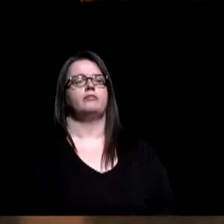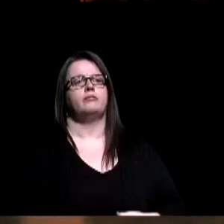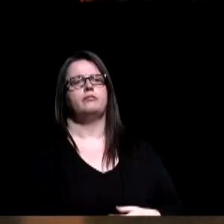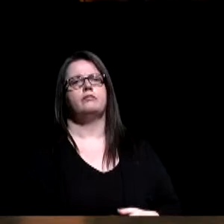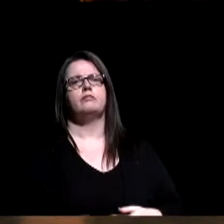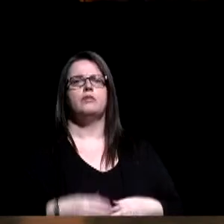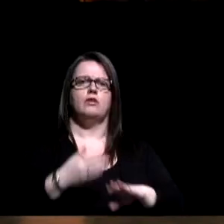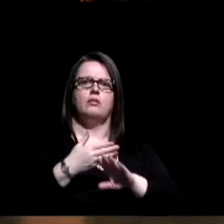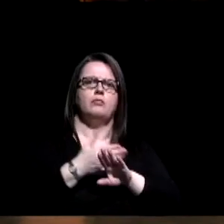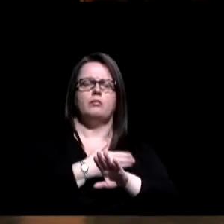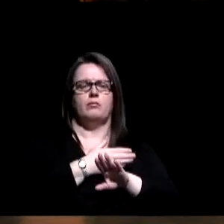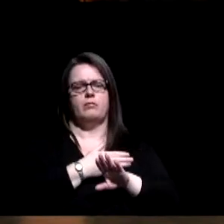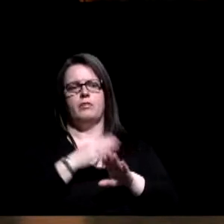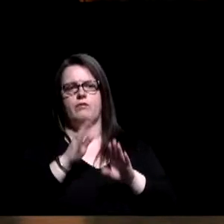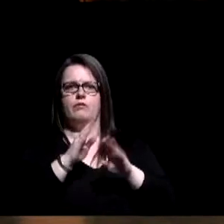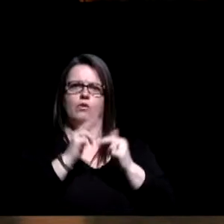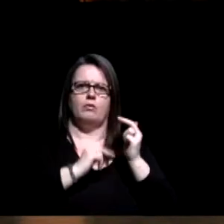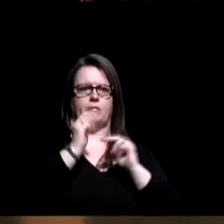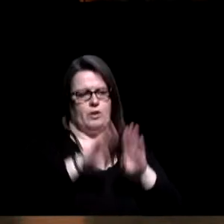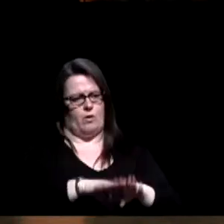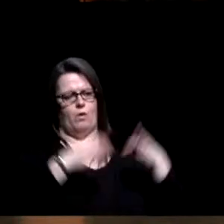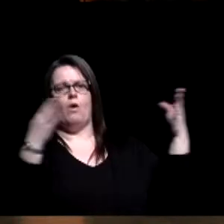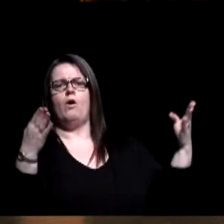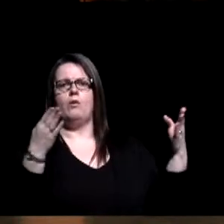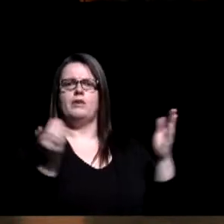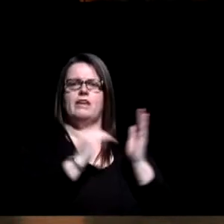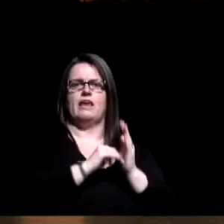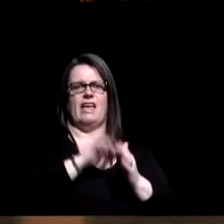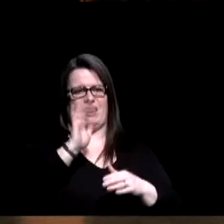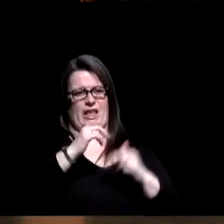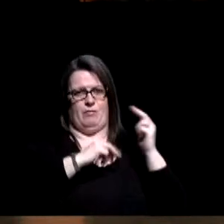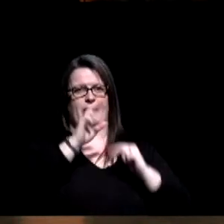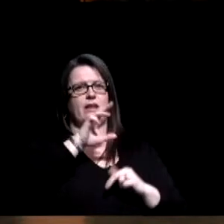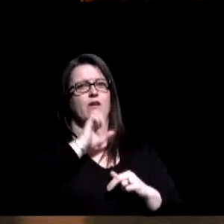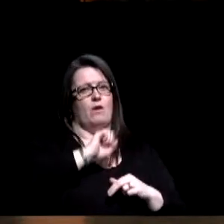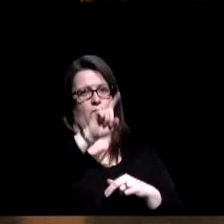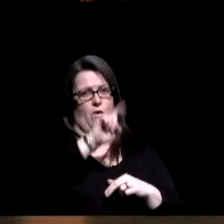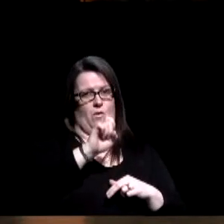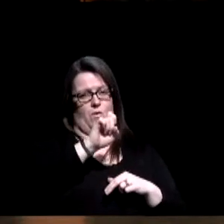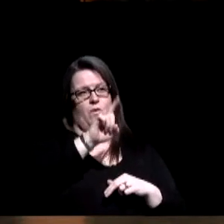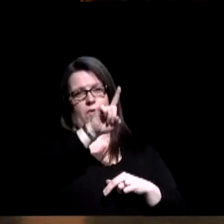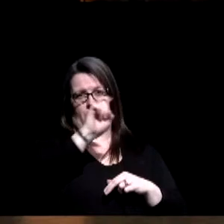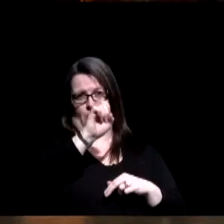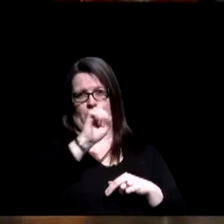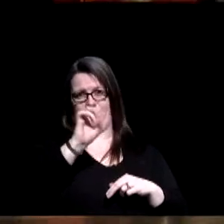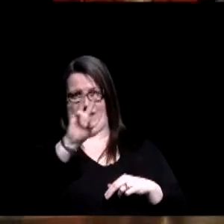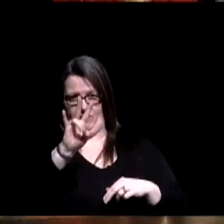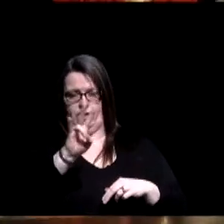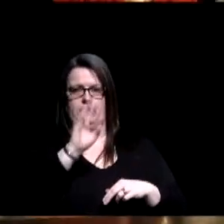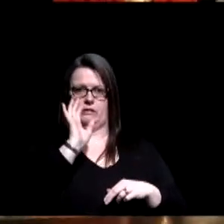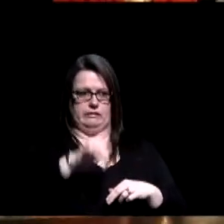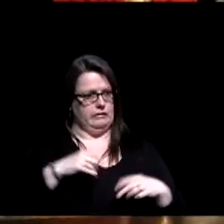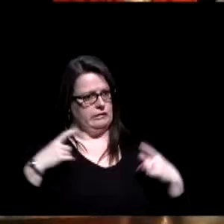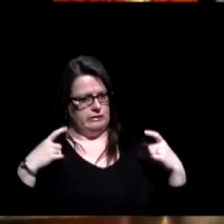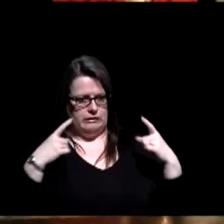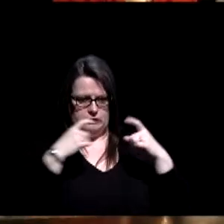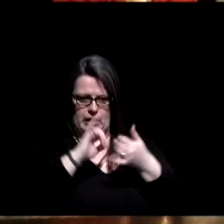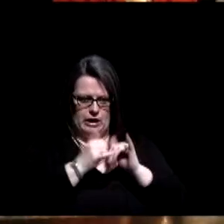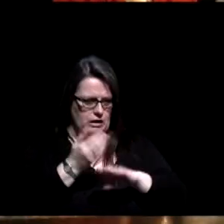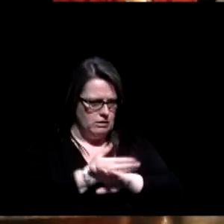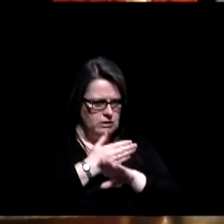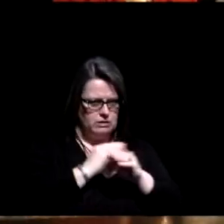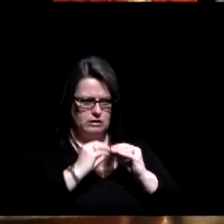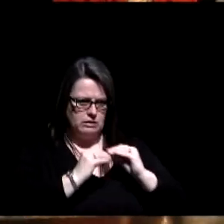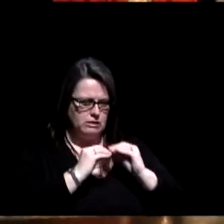its doors were reopened, the 170-year-old building was the subject of complex restoration project